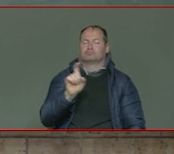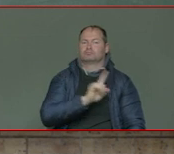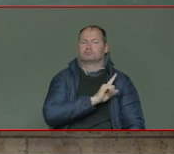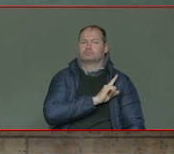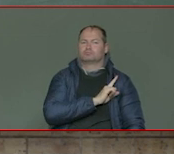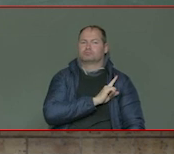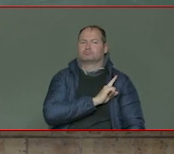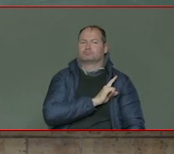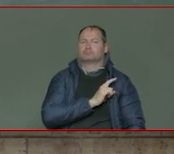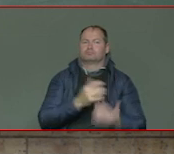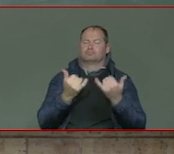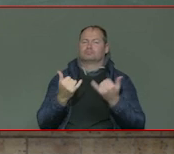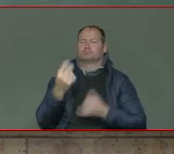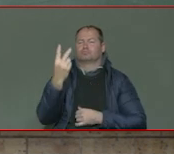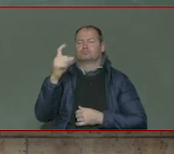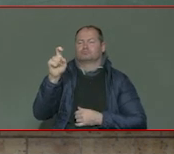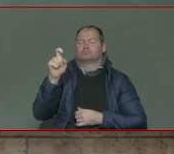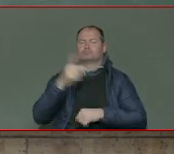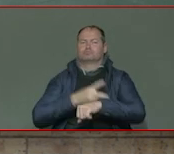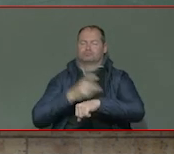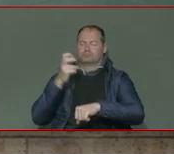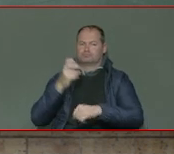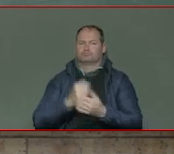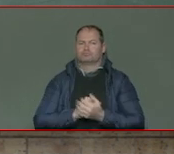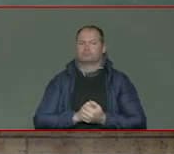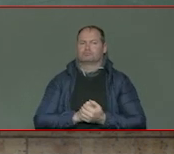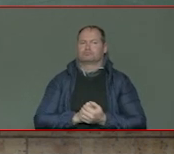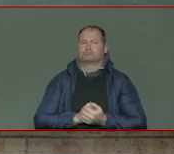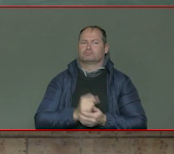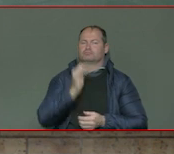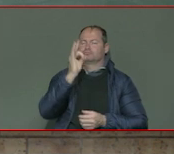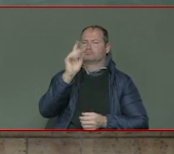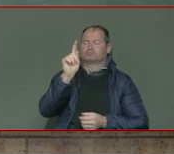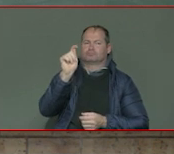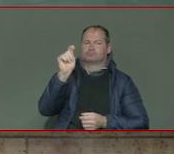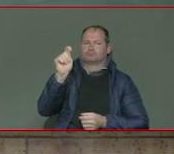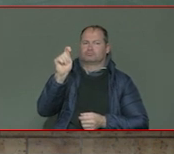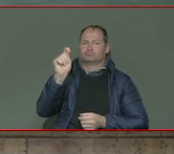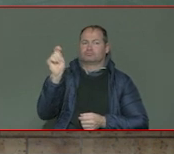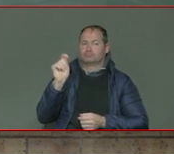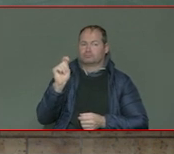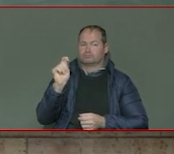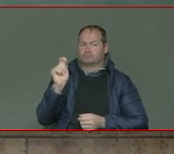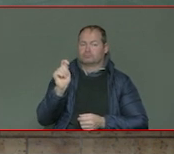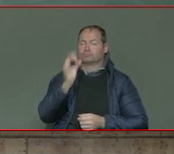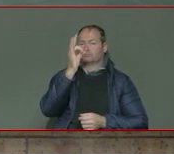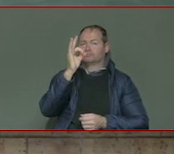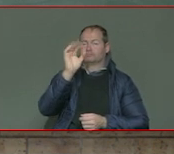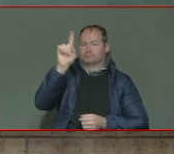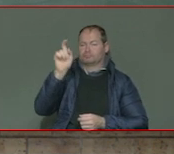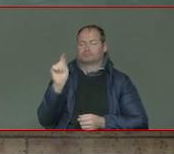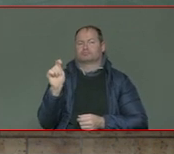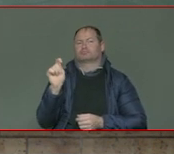to differentiate to x. If ft is equal to this expression in terms of t, f prime t is